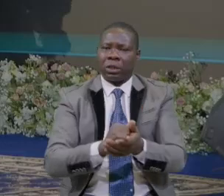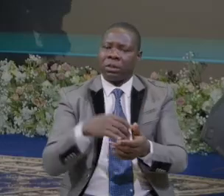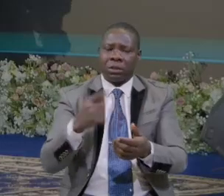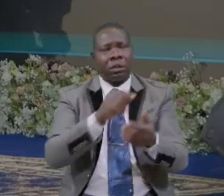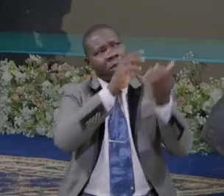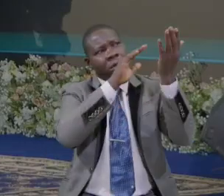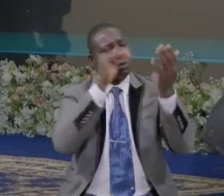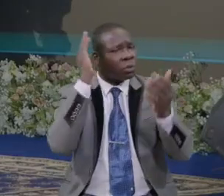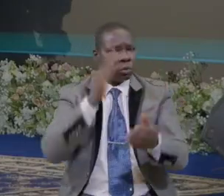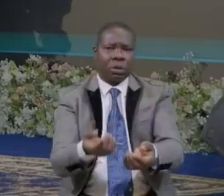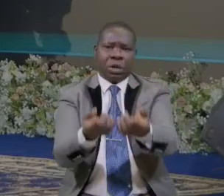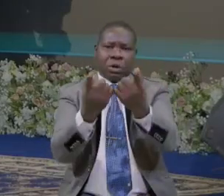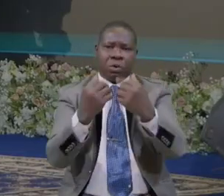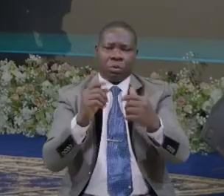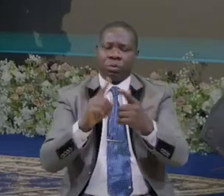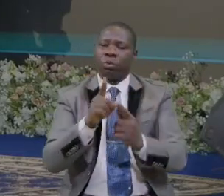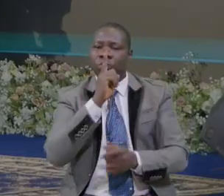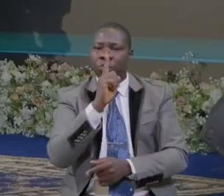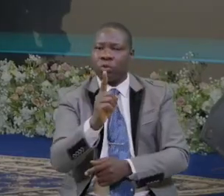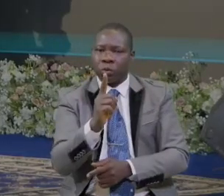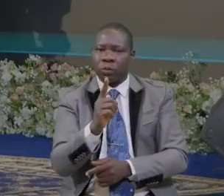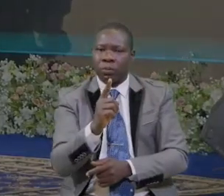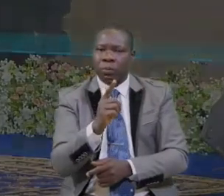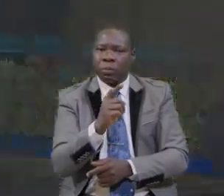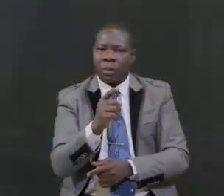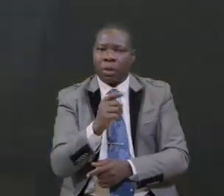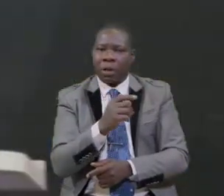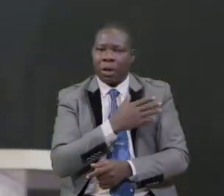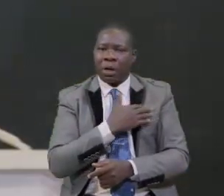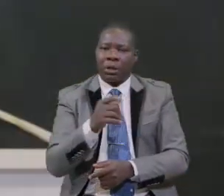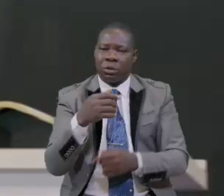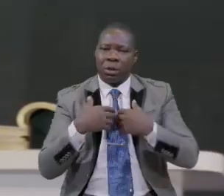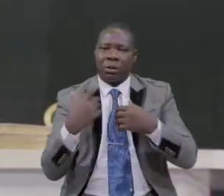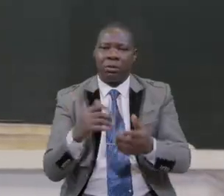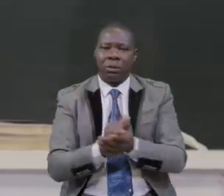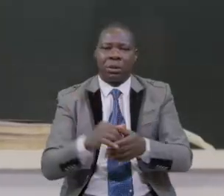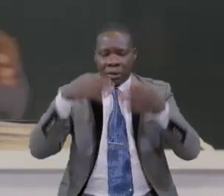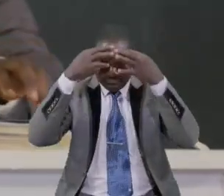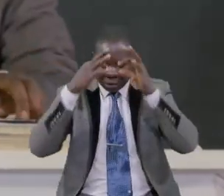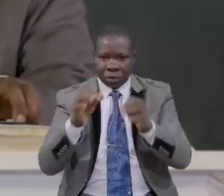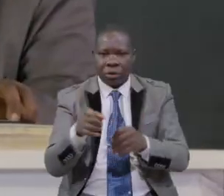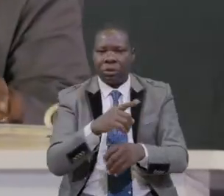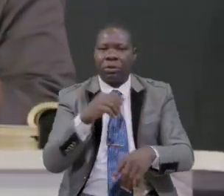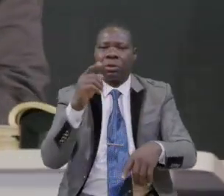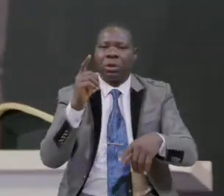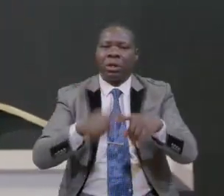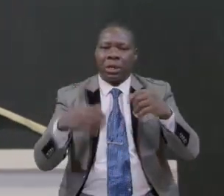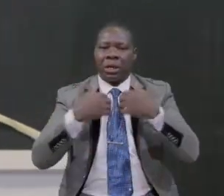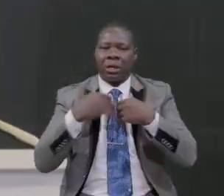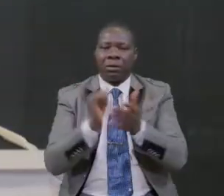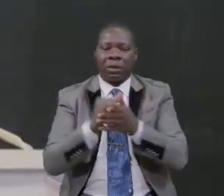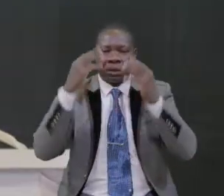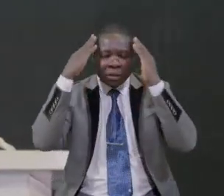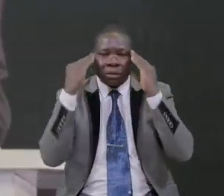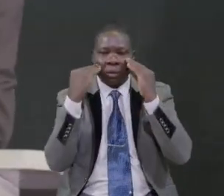to reality, to realization, you wouldn't have the experience. That's why this